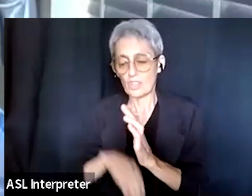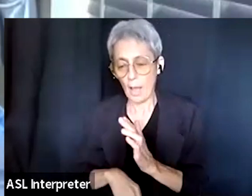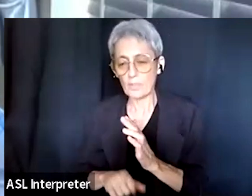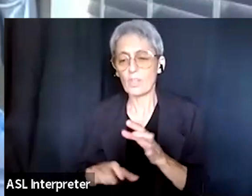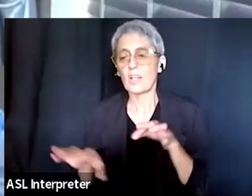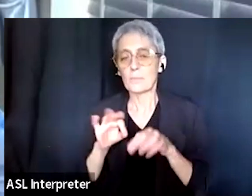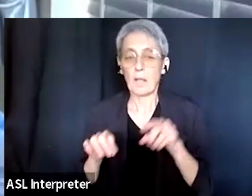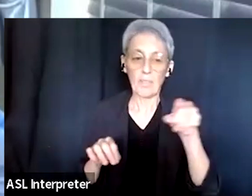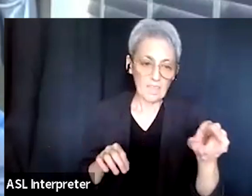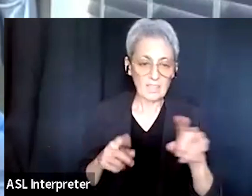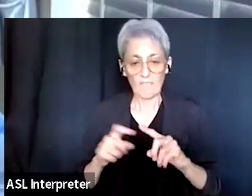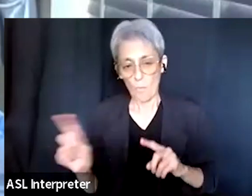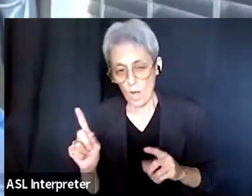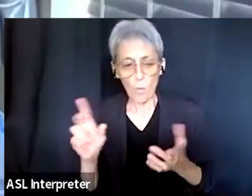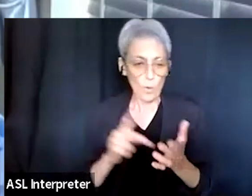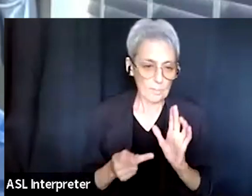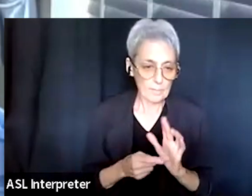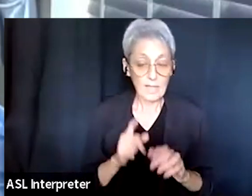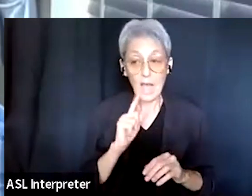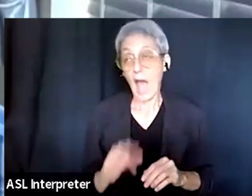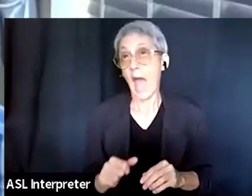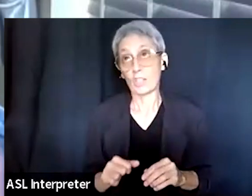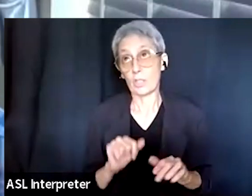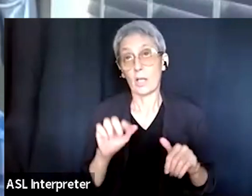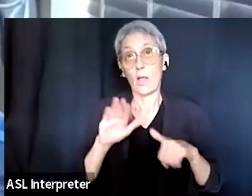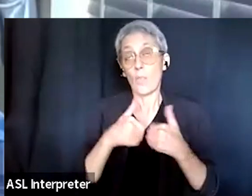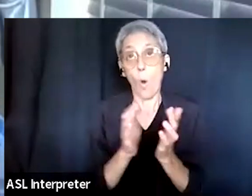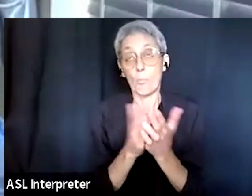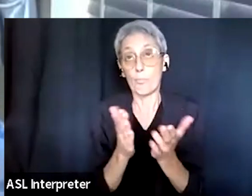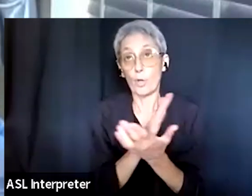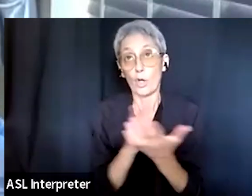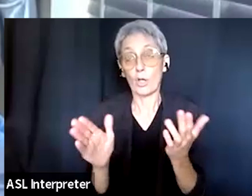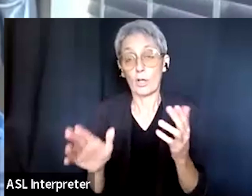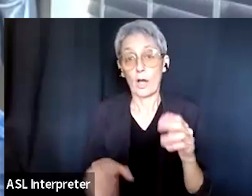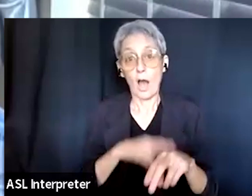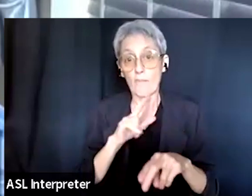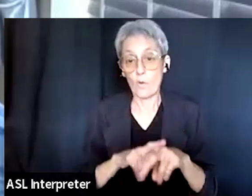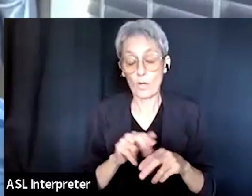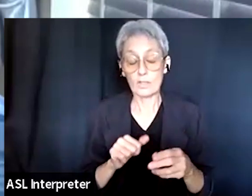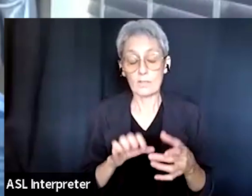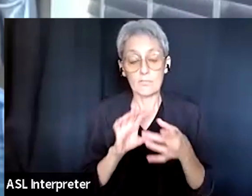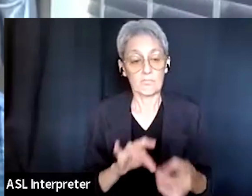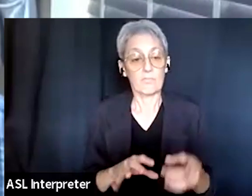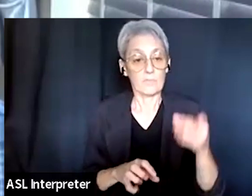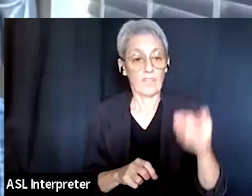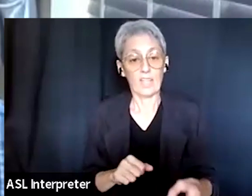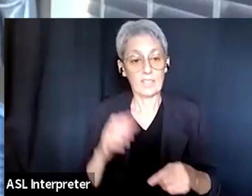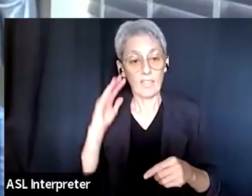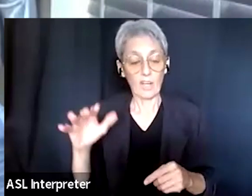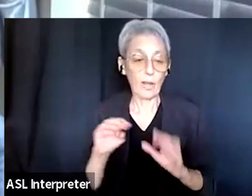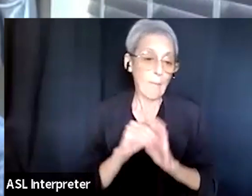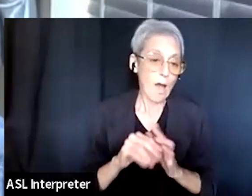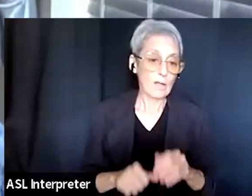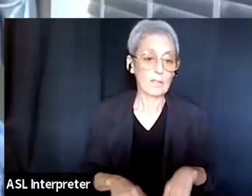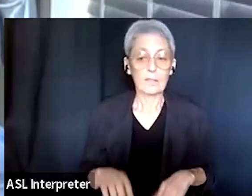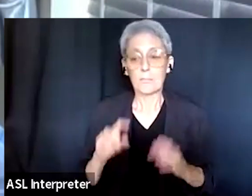And in fact, well, the whole book is, of course, structured around this theory, this model, this